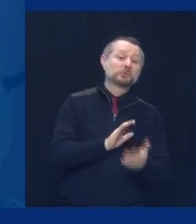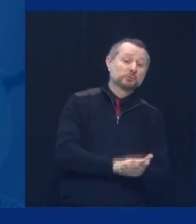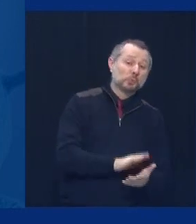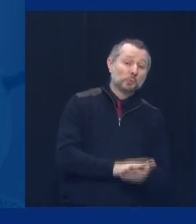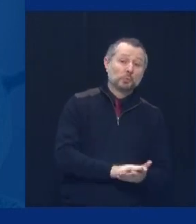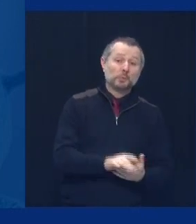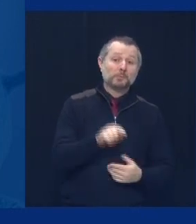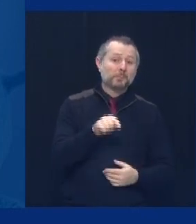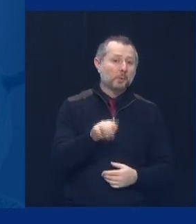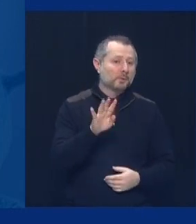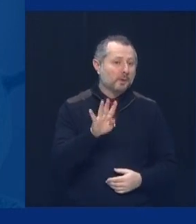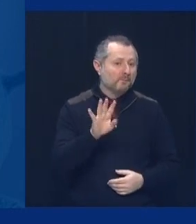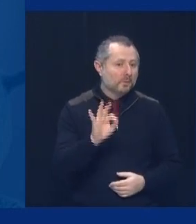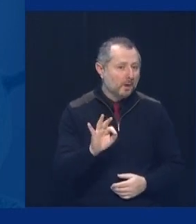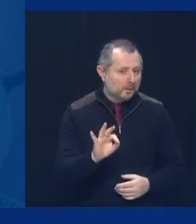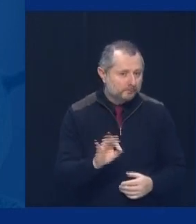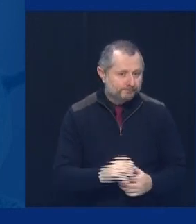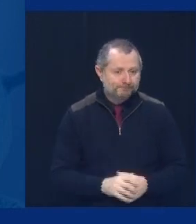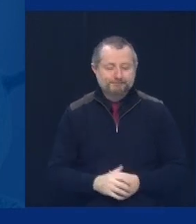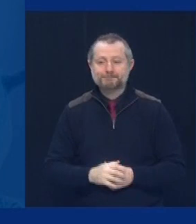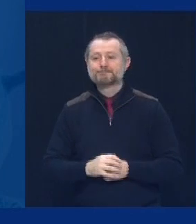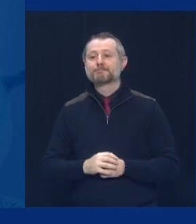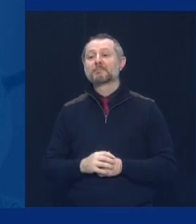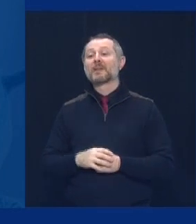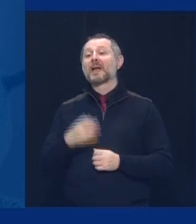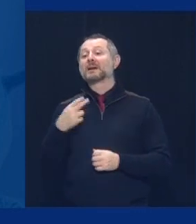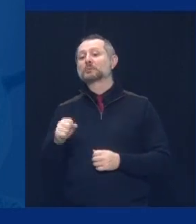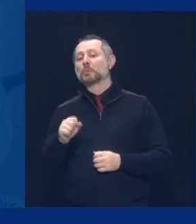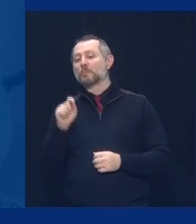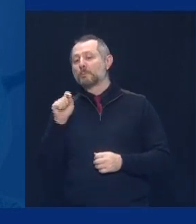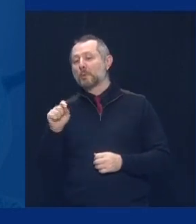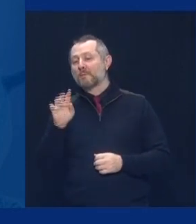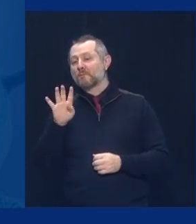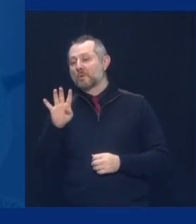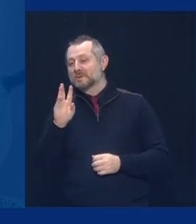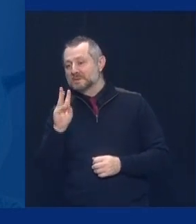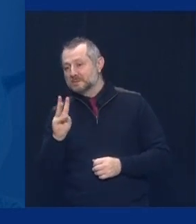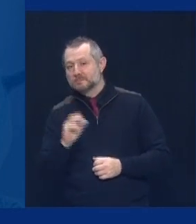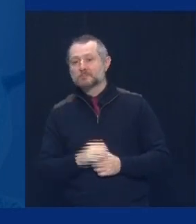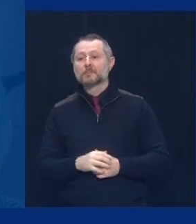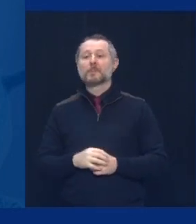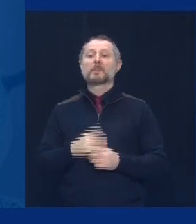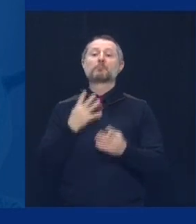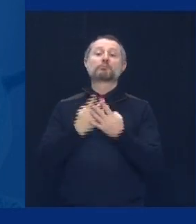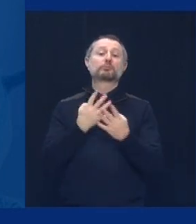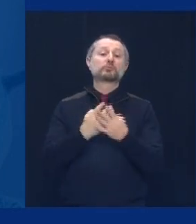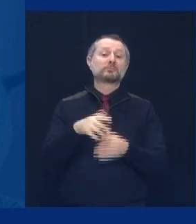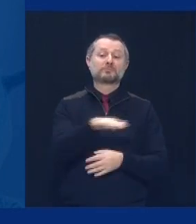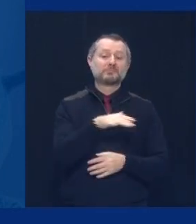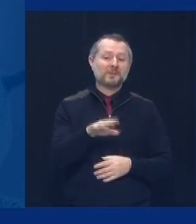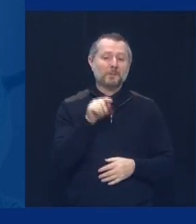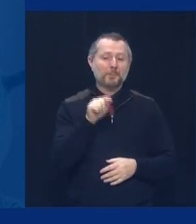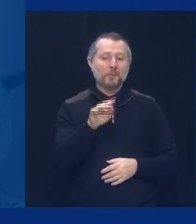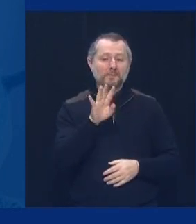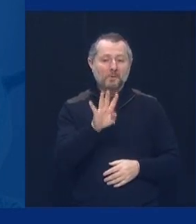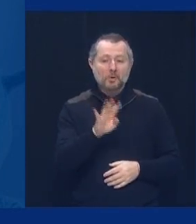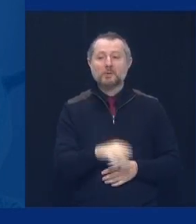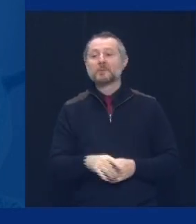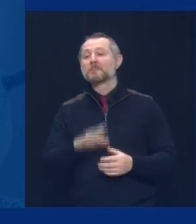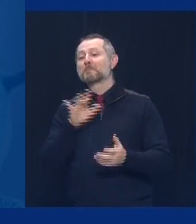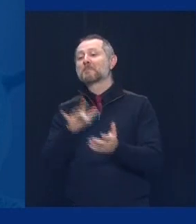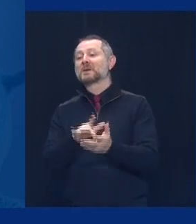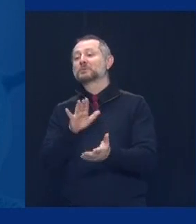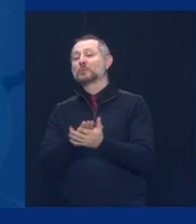0.49. High school, 0.46. Prisons, correctional, 0.4. Middle school,